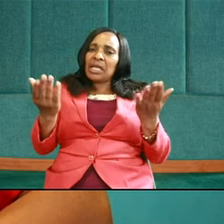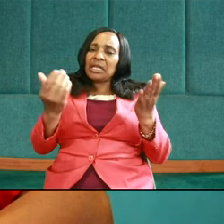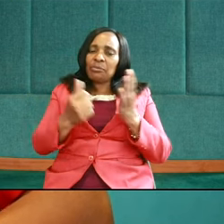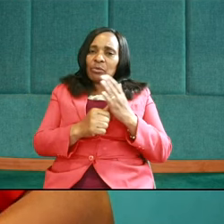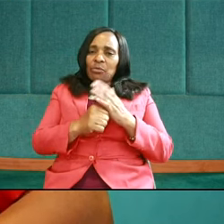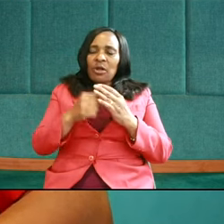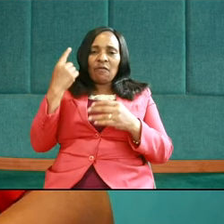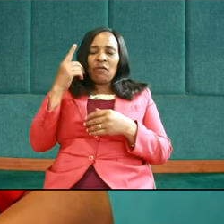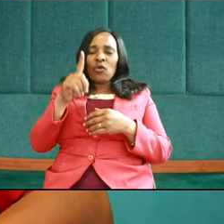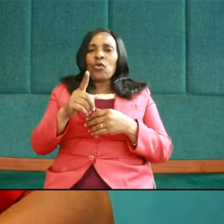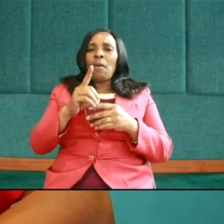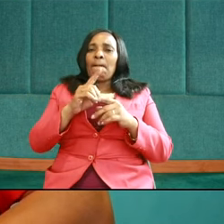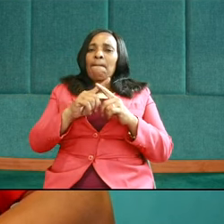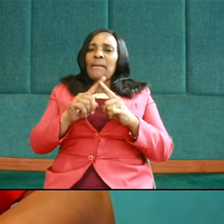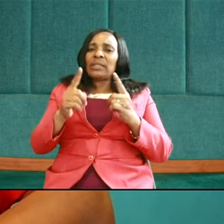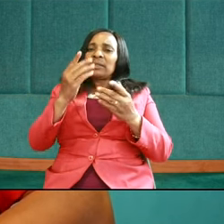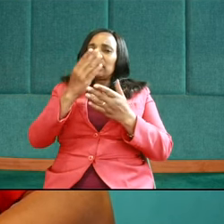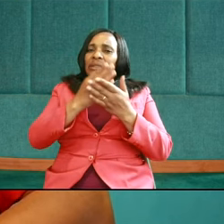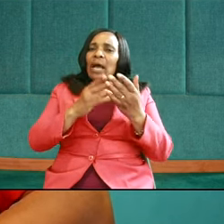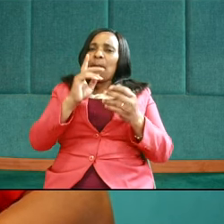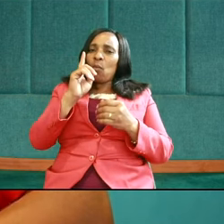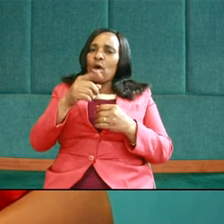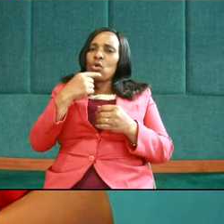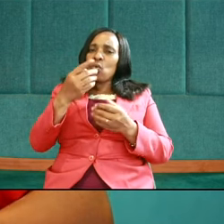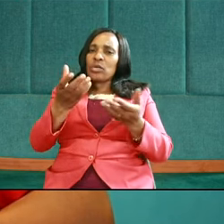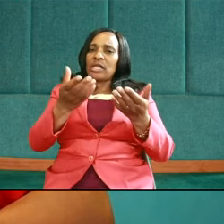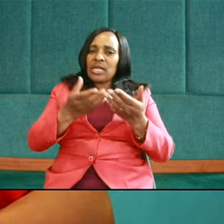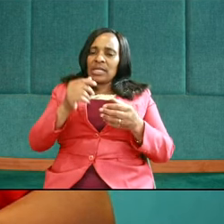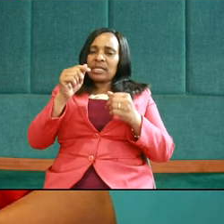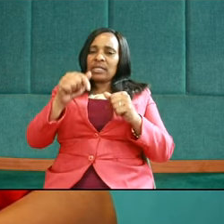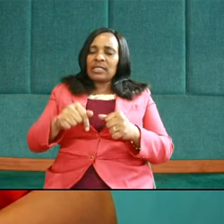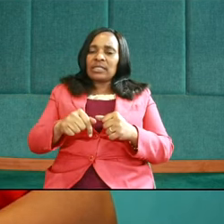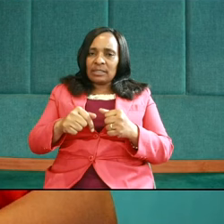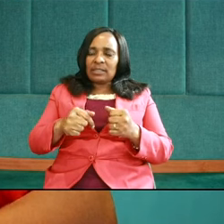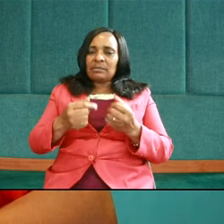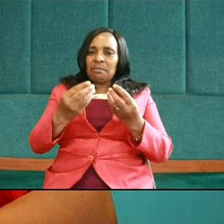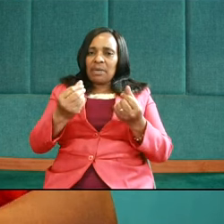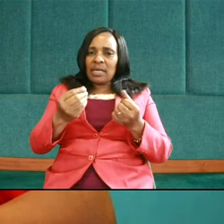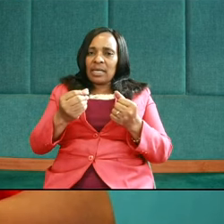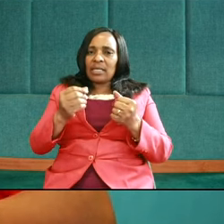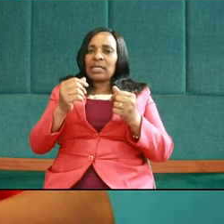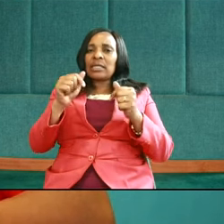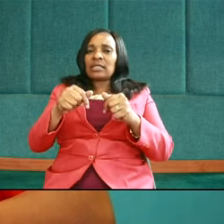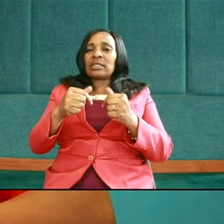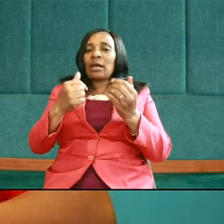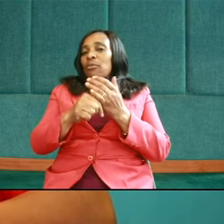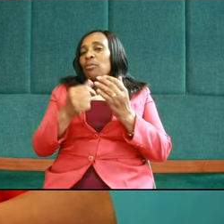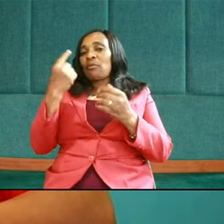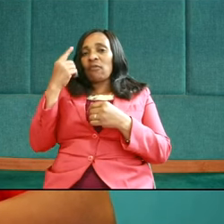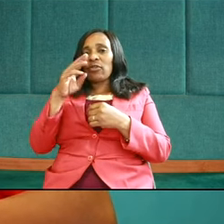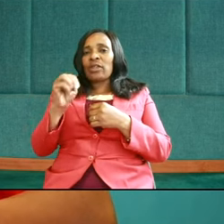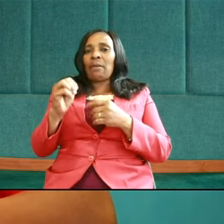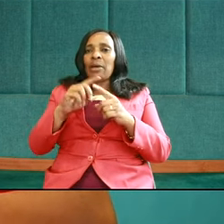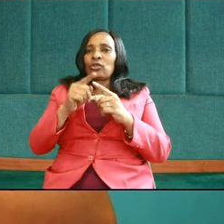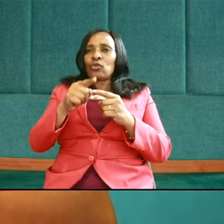you, but then there's someone who needed that money and it's a bad consequence for them. But you